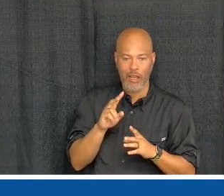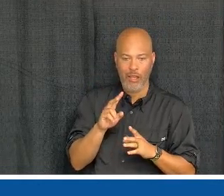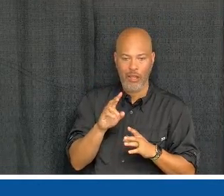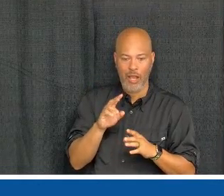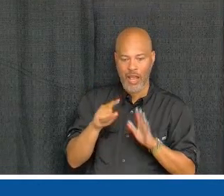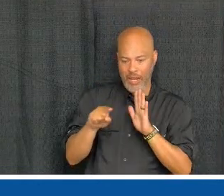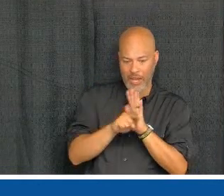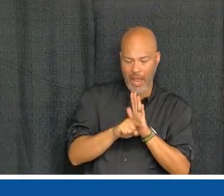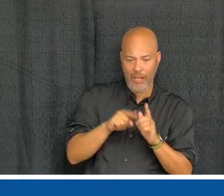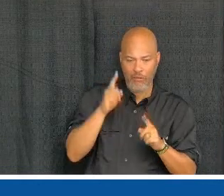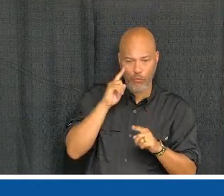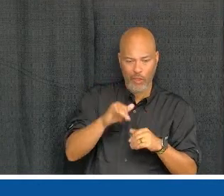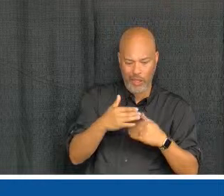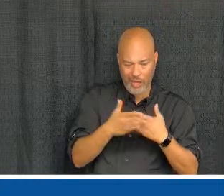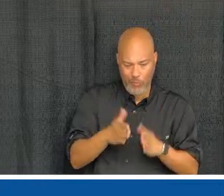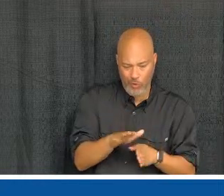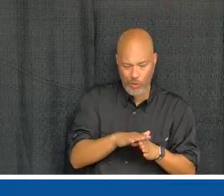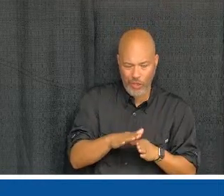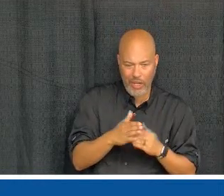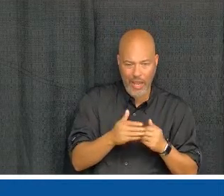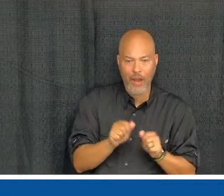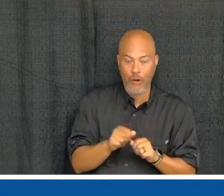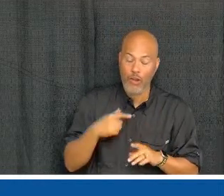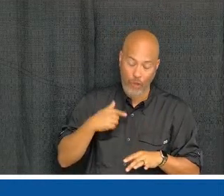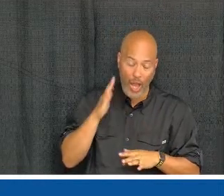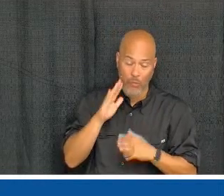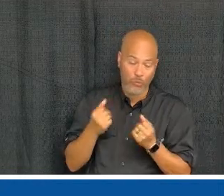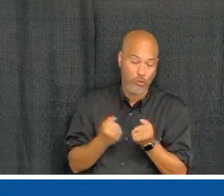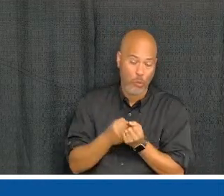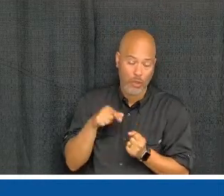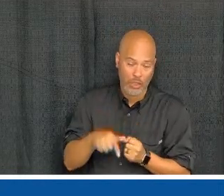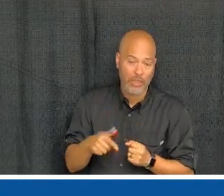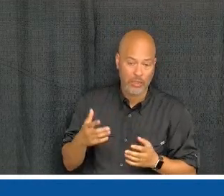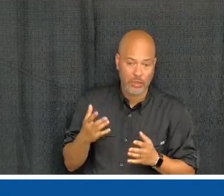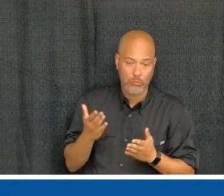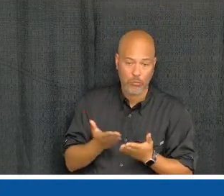that neighborhood over there. So I will be voting in favor of this one.